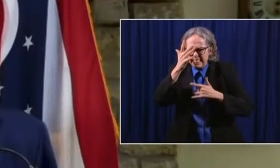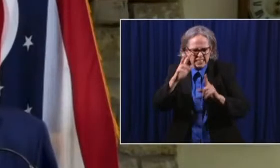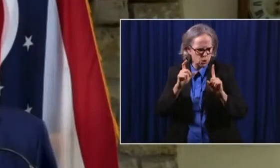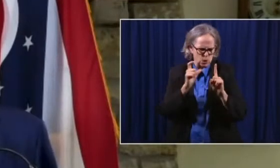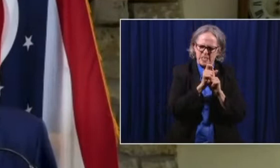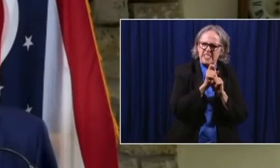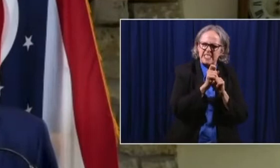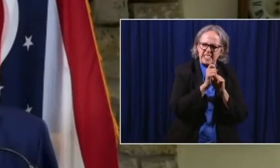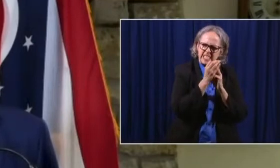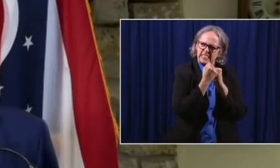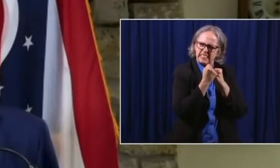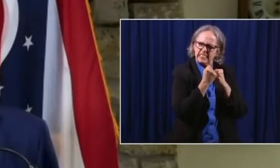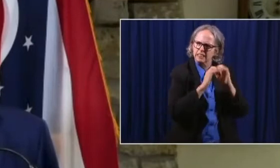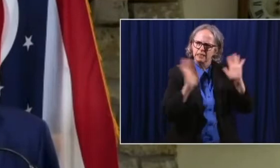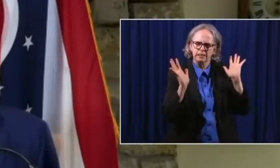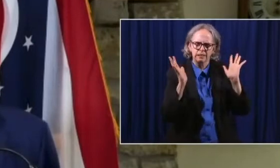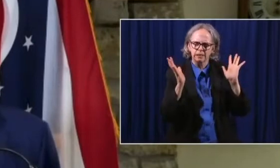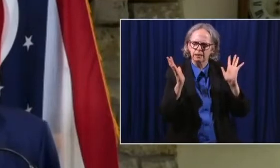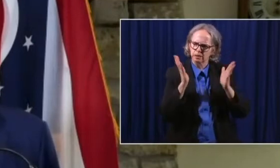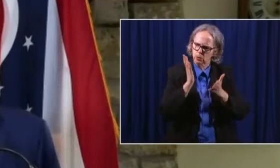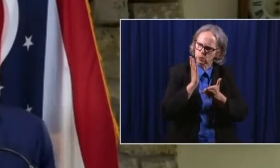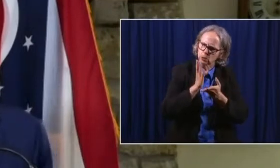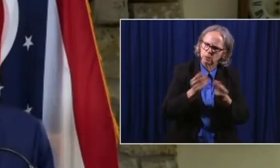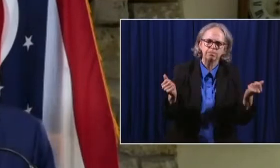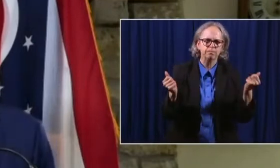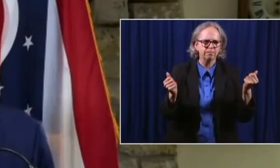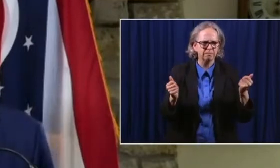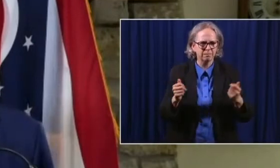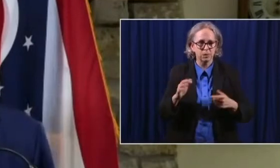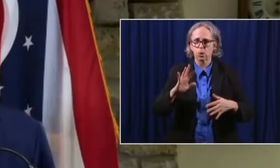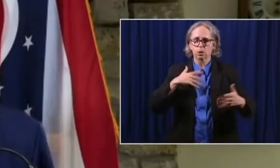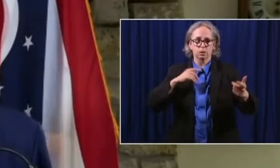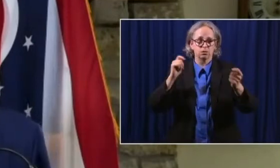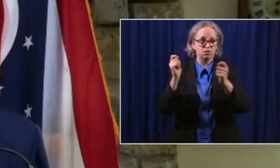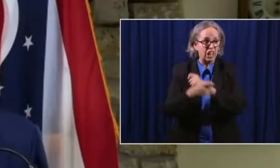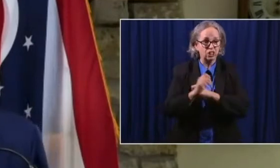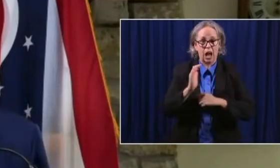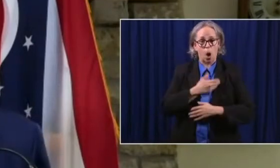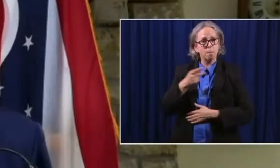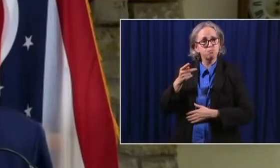what we have to do. So we do not intend to change what we're doing.